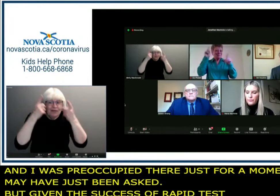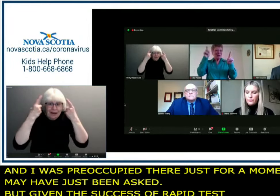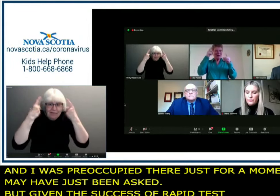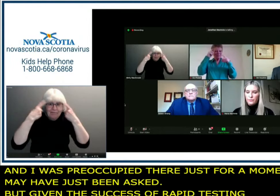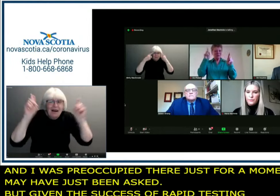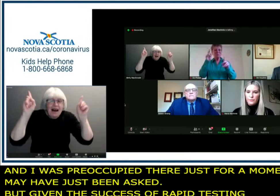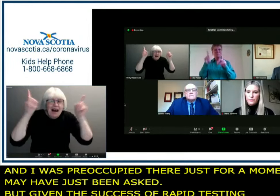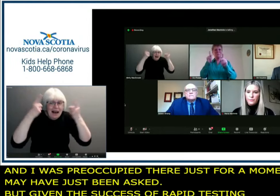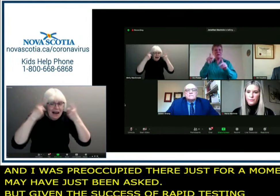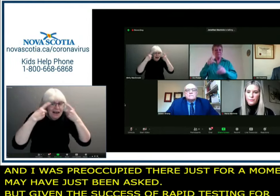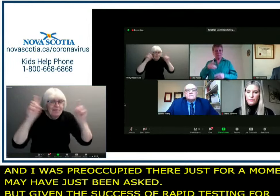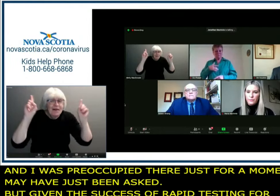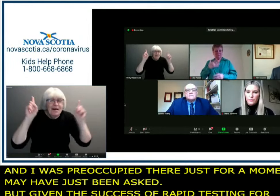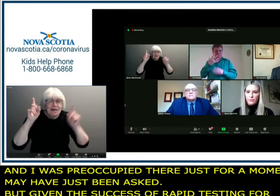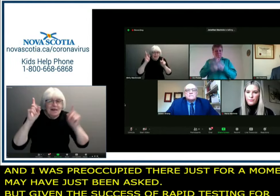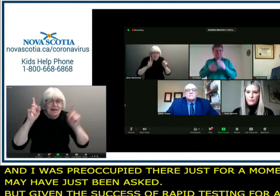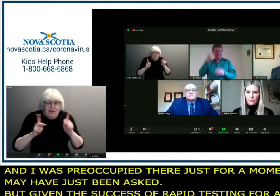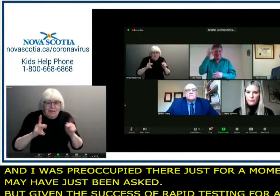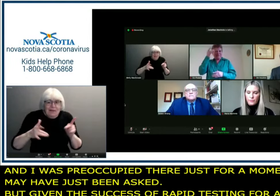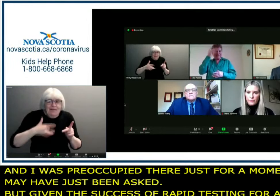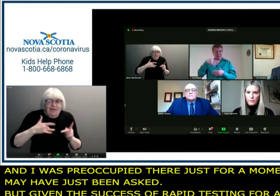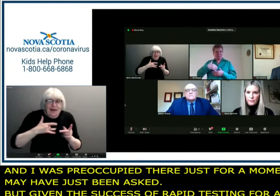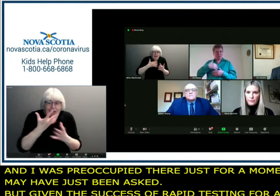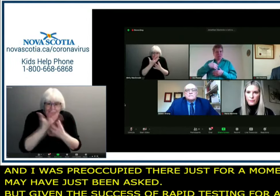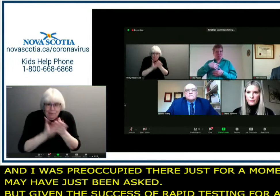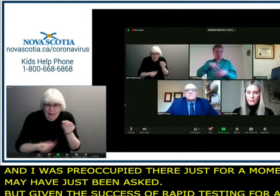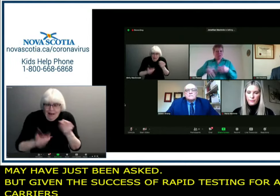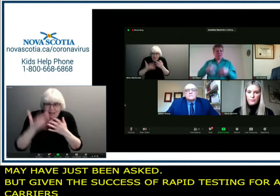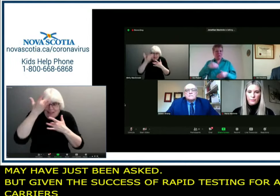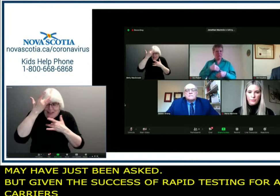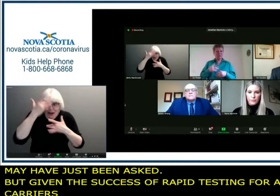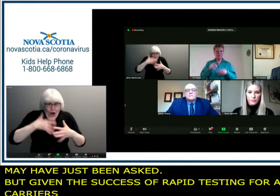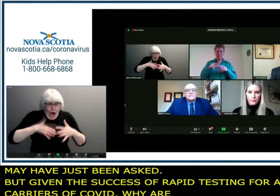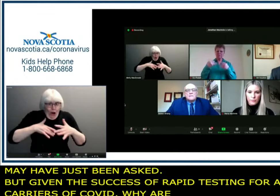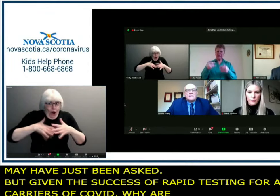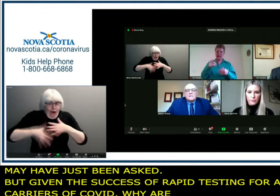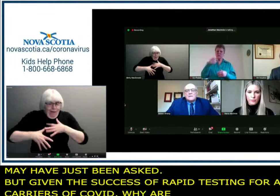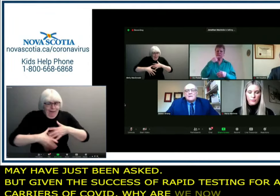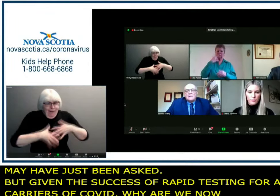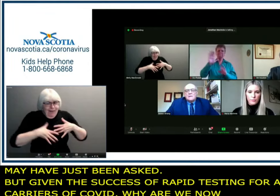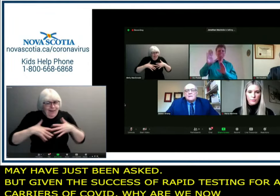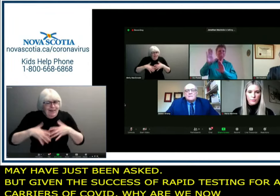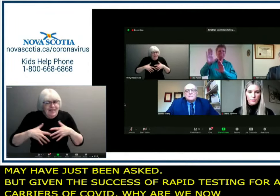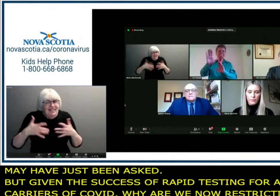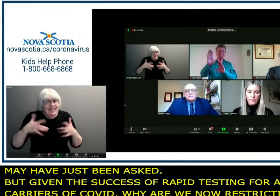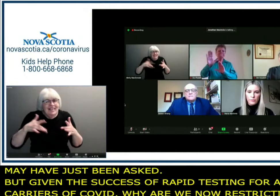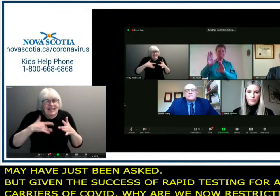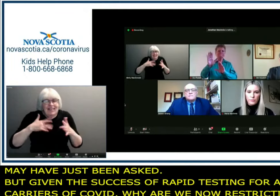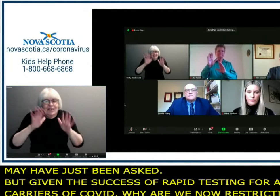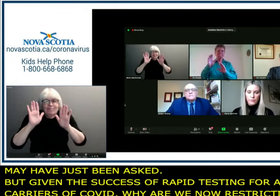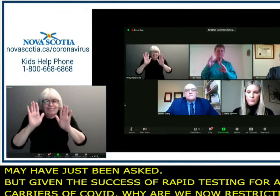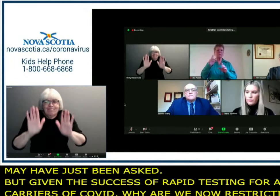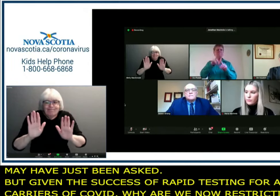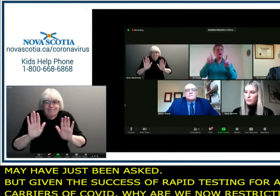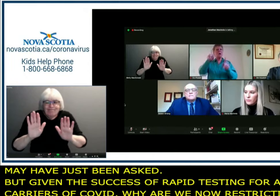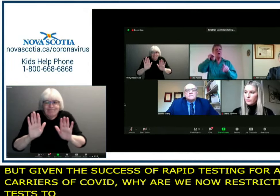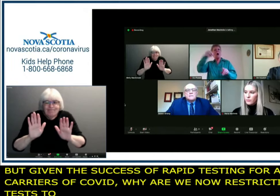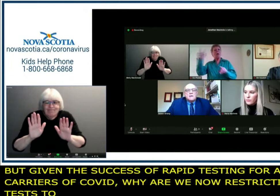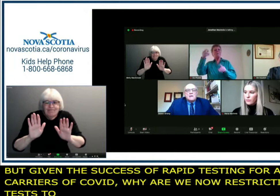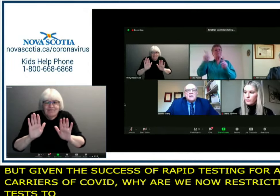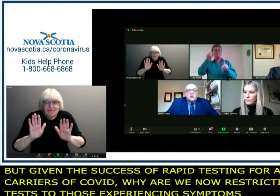asymptomatic carriers of COVID, why are we now restricting rapid tests to those experiencing symptoms of the